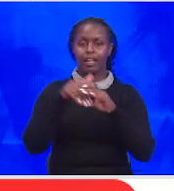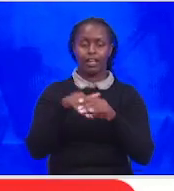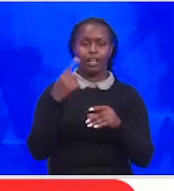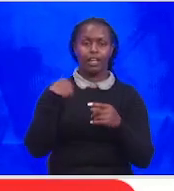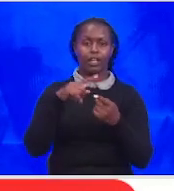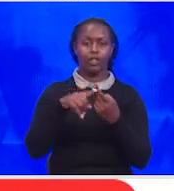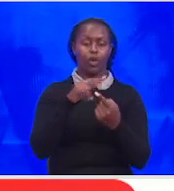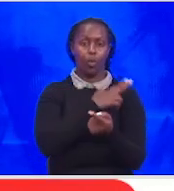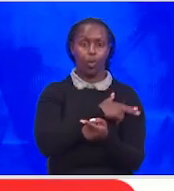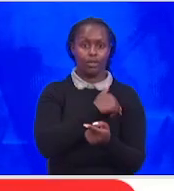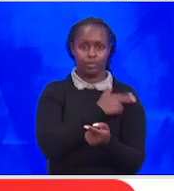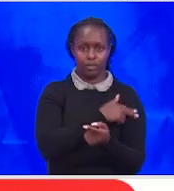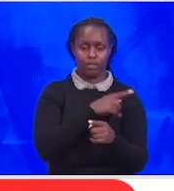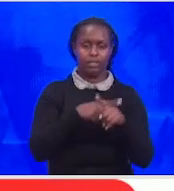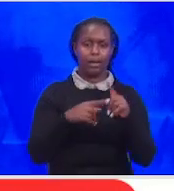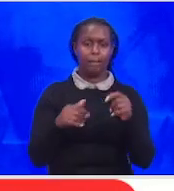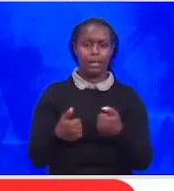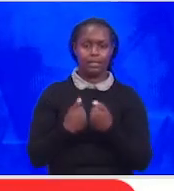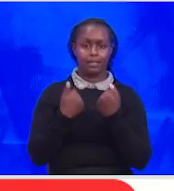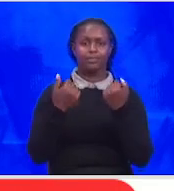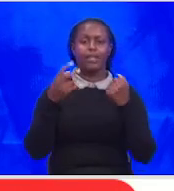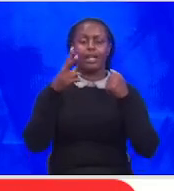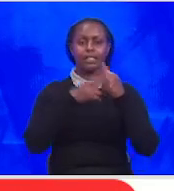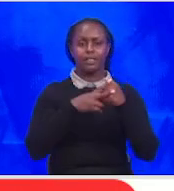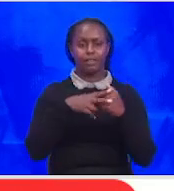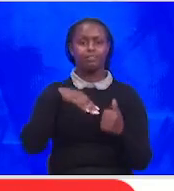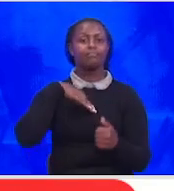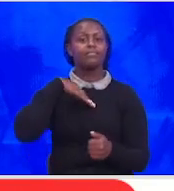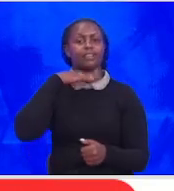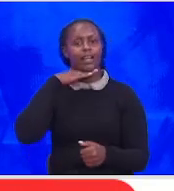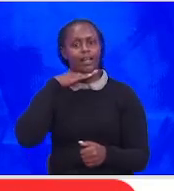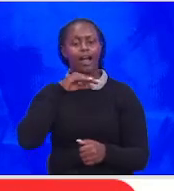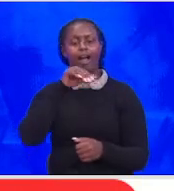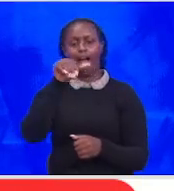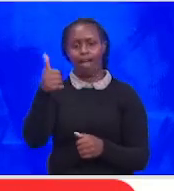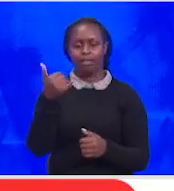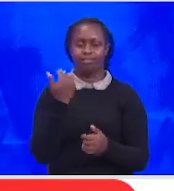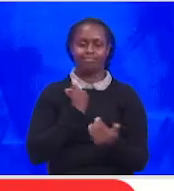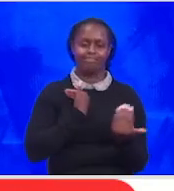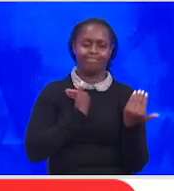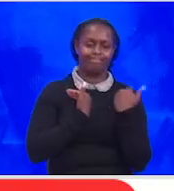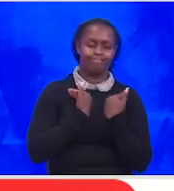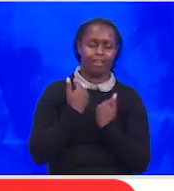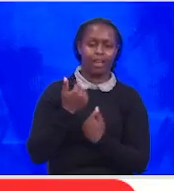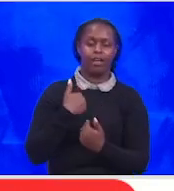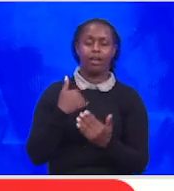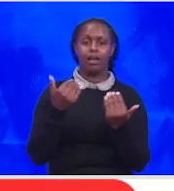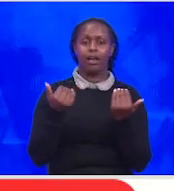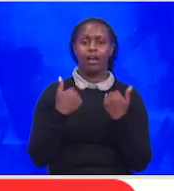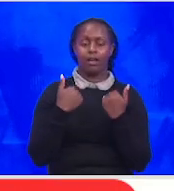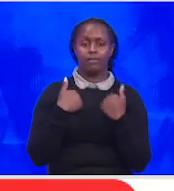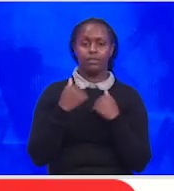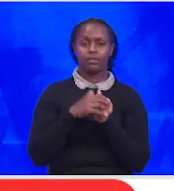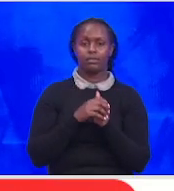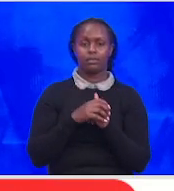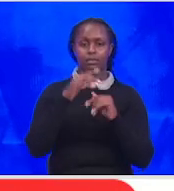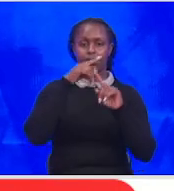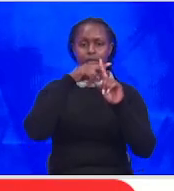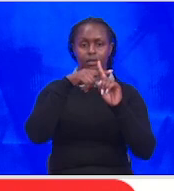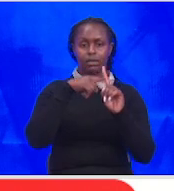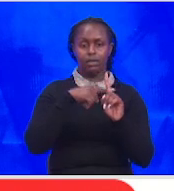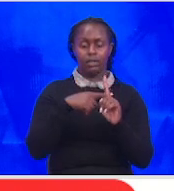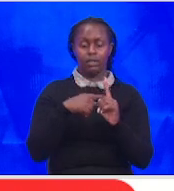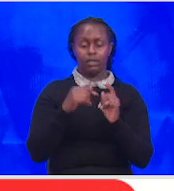of the accident, 7 of whom were dead, as 12 others sustained injuries. A total of 19